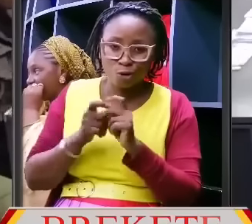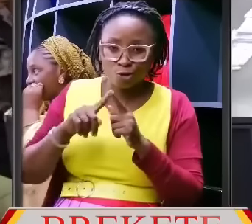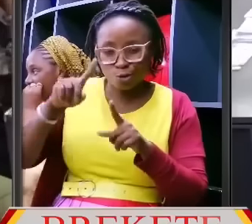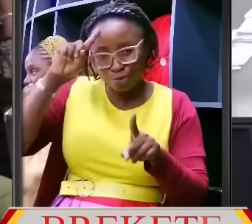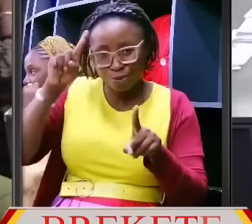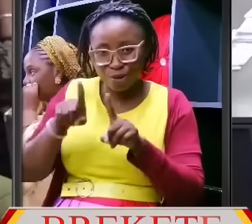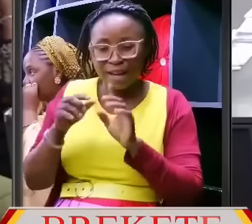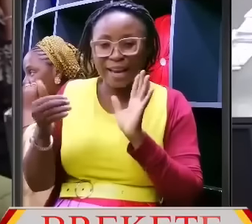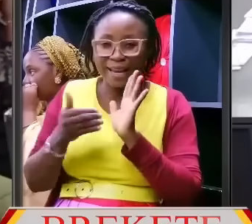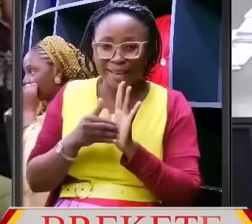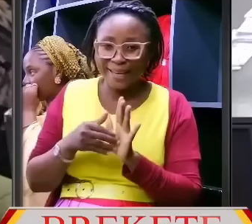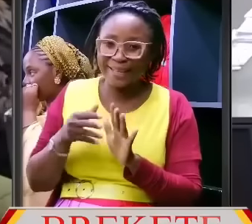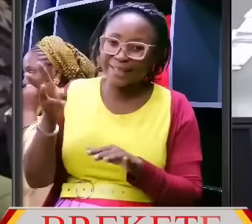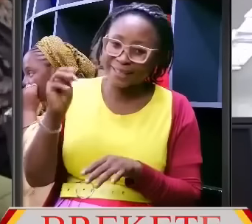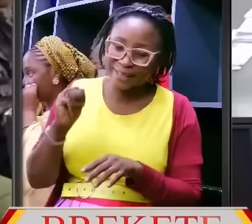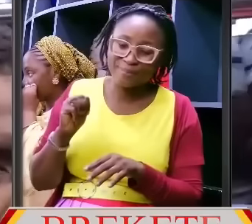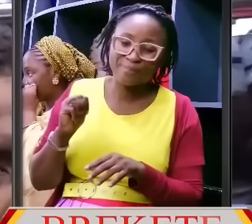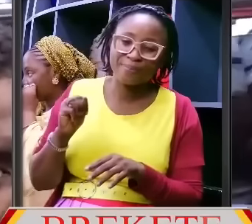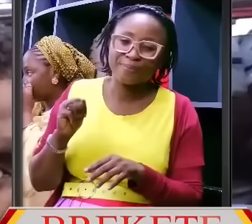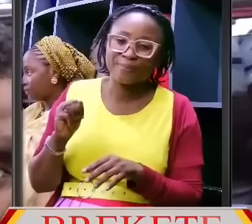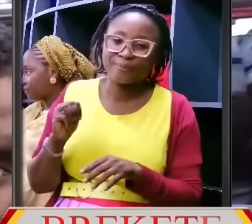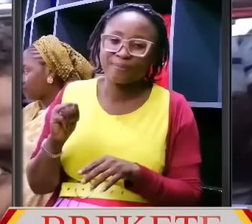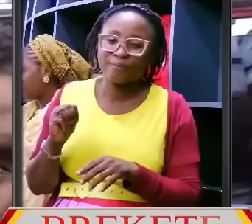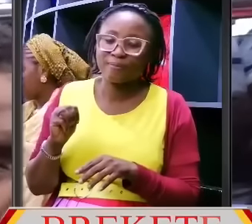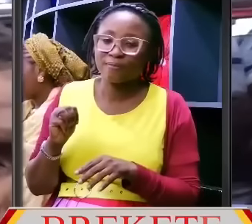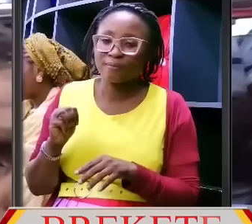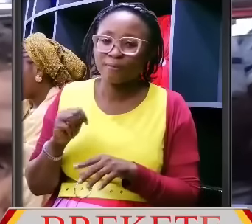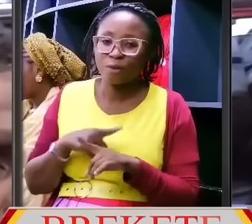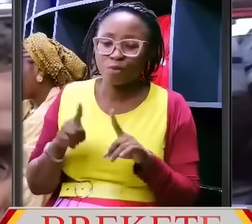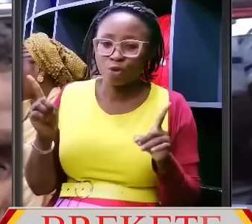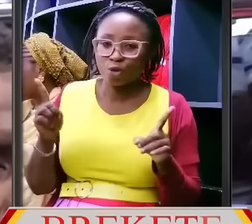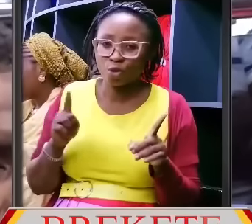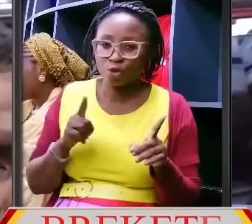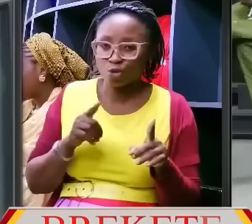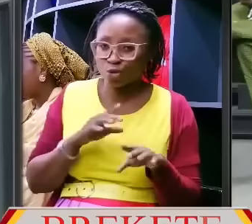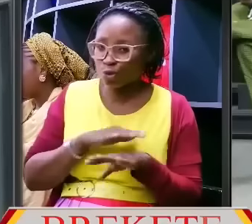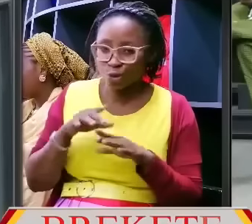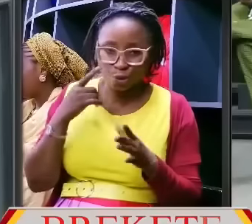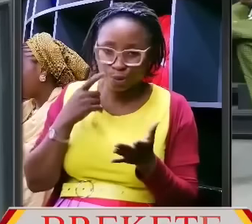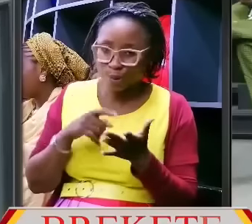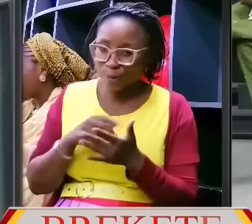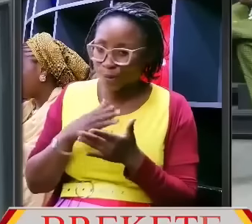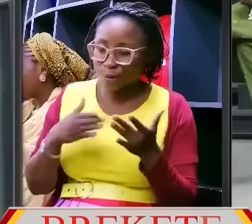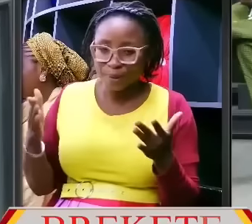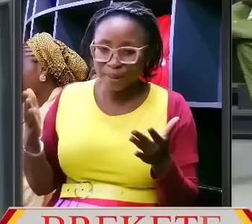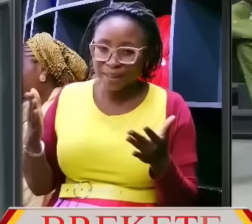the brothers against them. You understand? You get waiting, you know, observe.